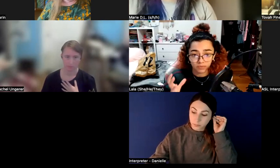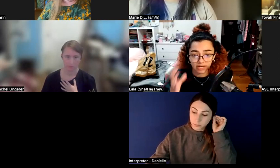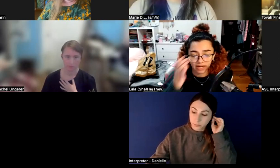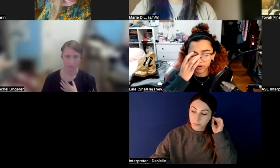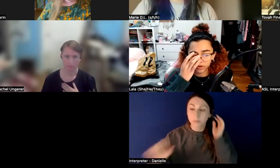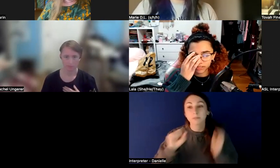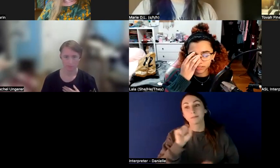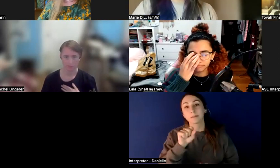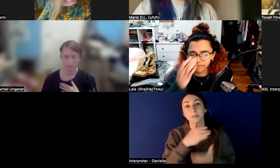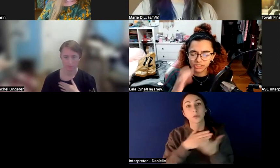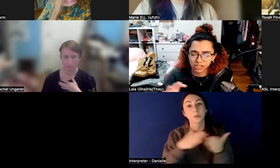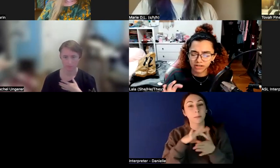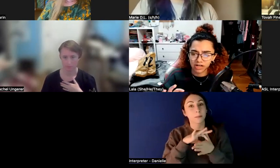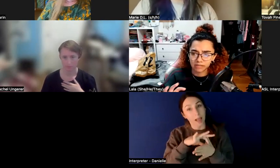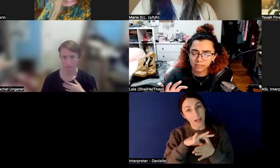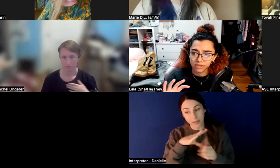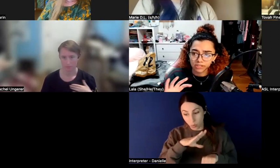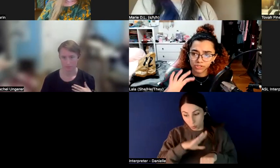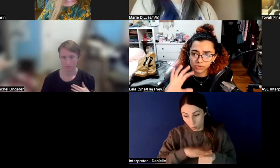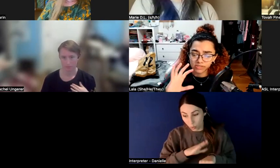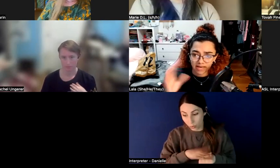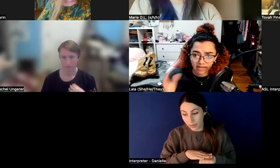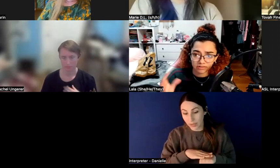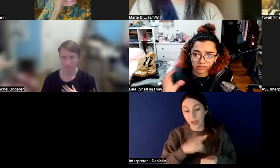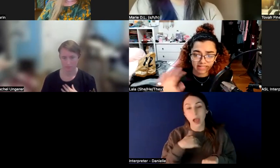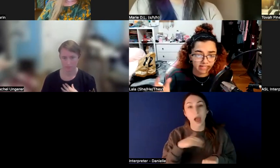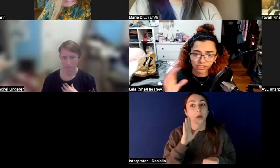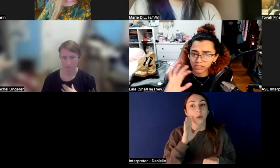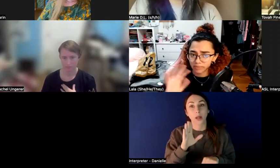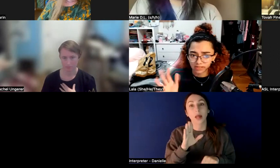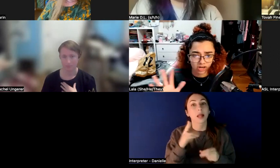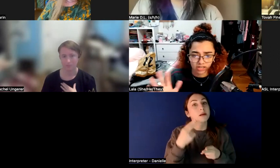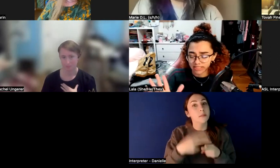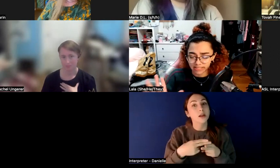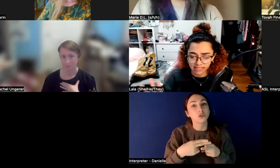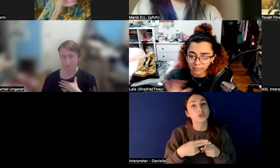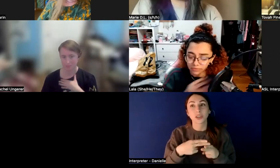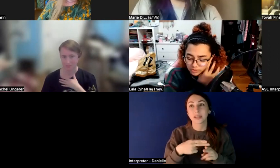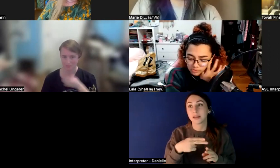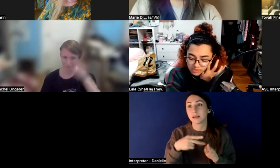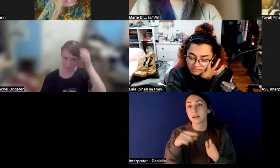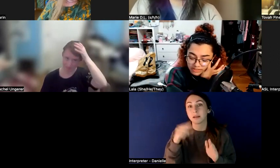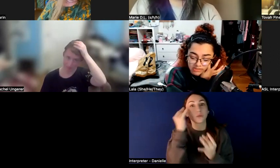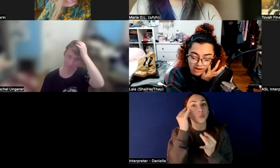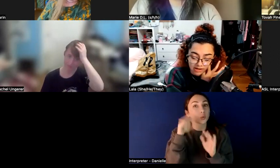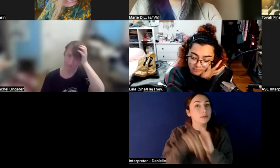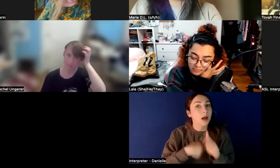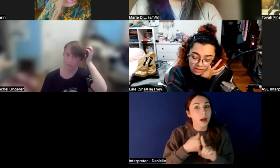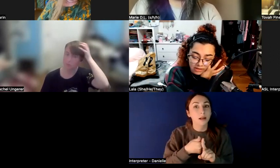content warning, I'm going to mention suicidal ideation, but not in depth or